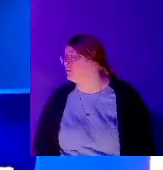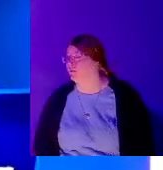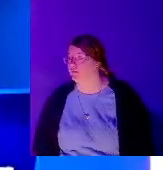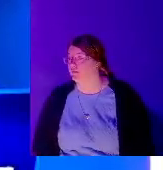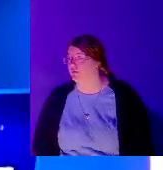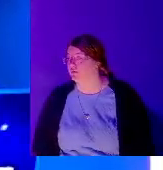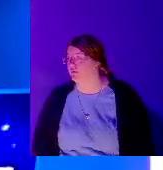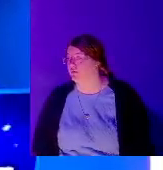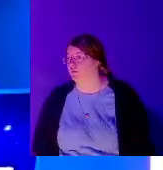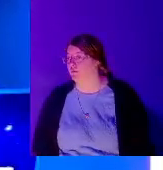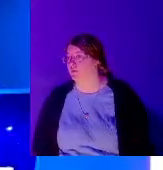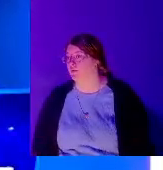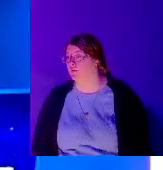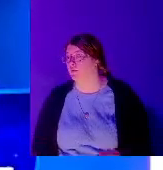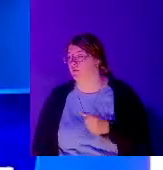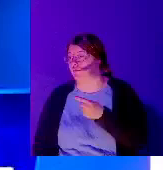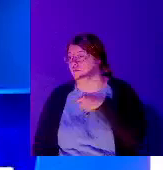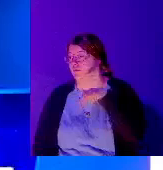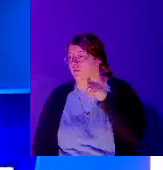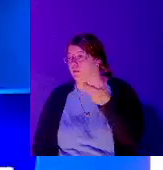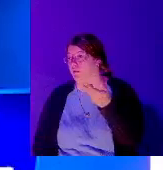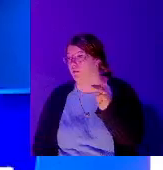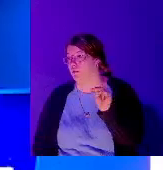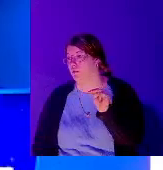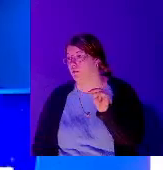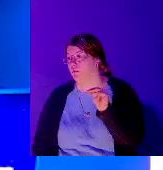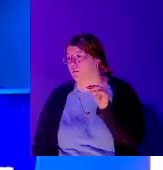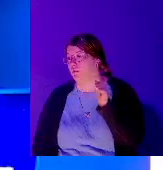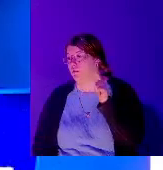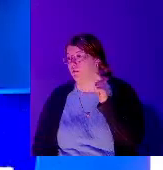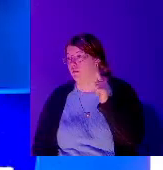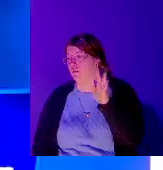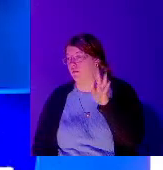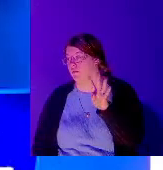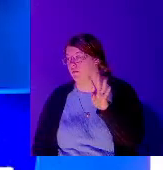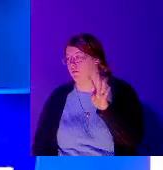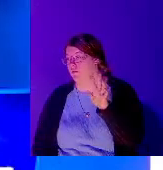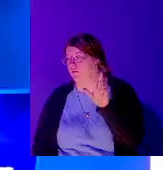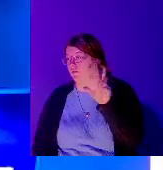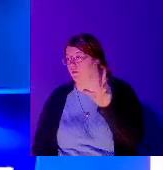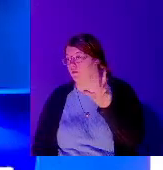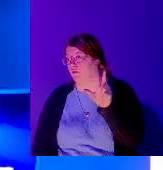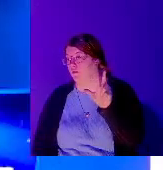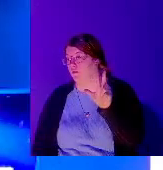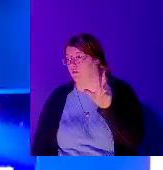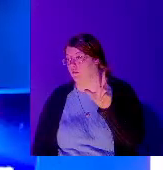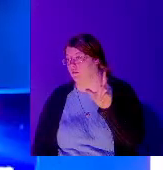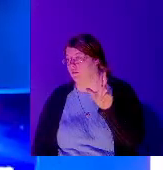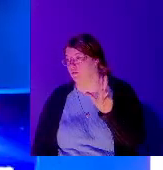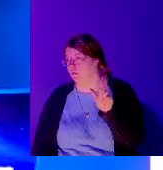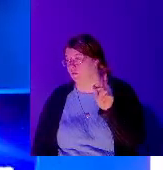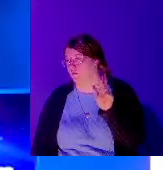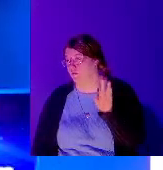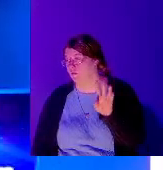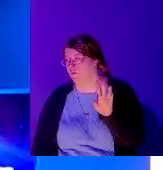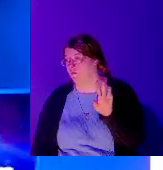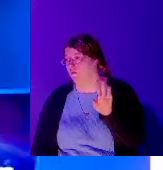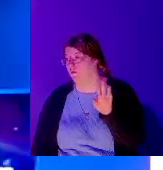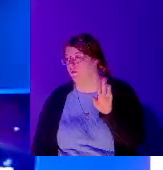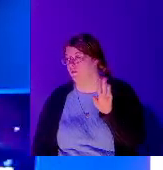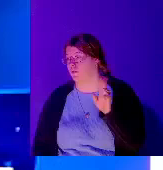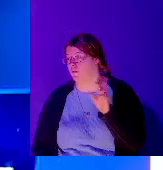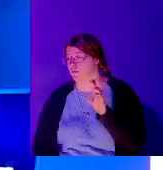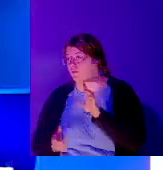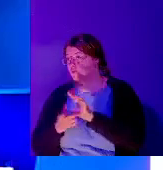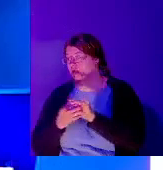24, 3 through 4, it says, "Who shall ascend to the hill of the Lord, and who shall stand in his holy place?